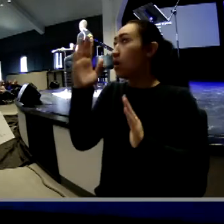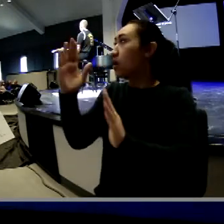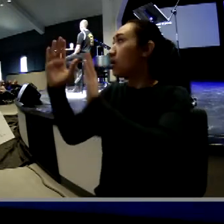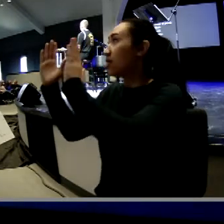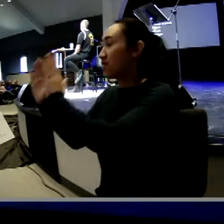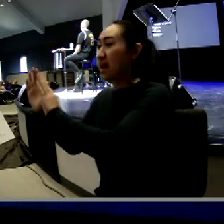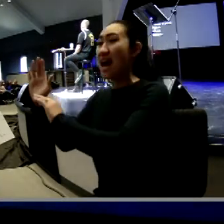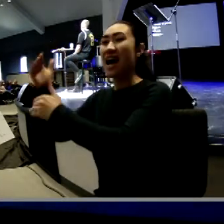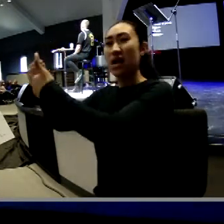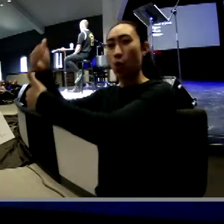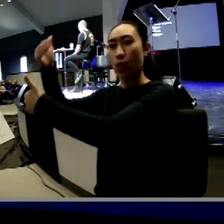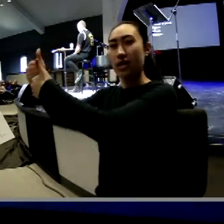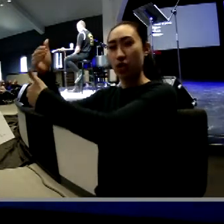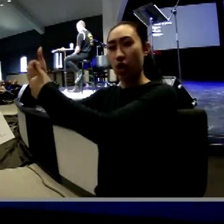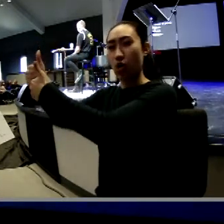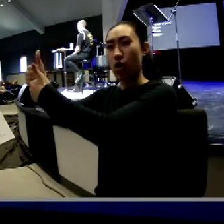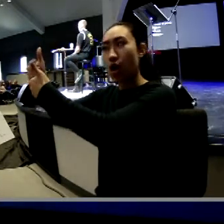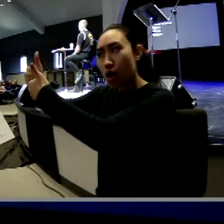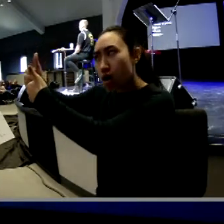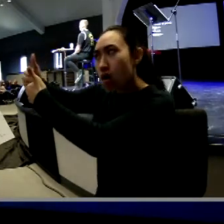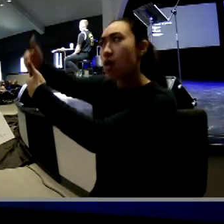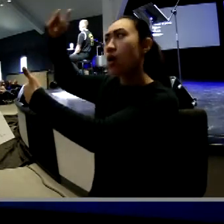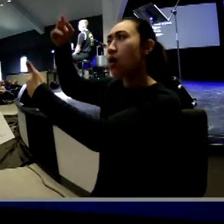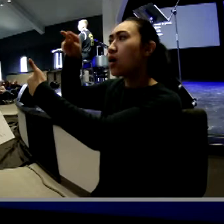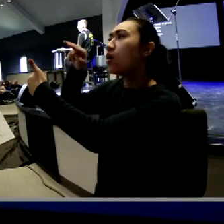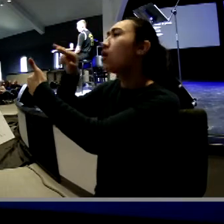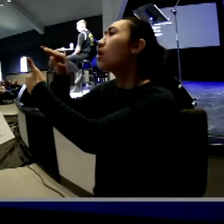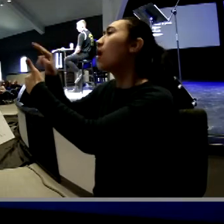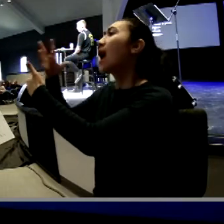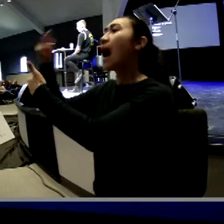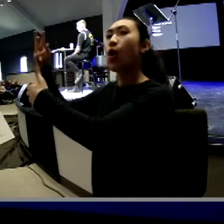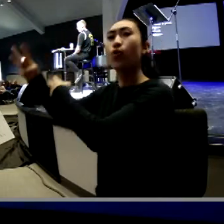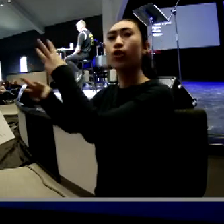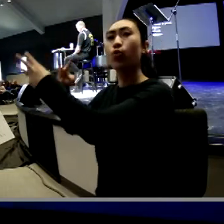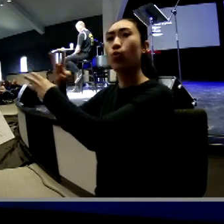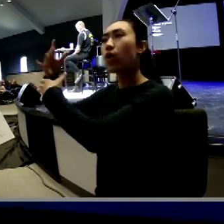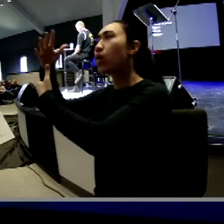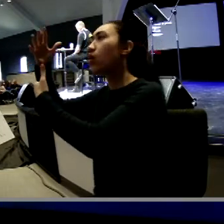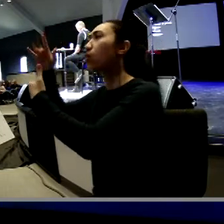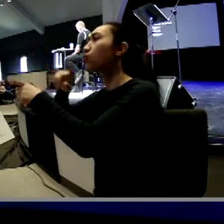going to have to shape how you act. It's going to have to shape how you respond.